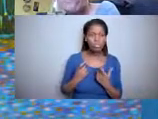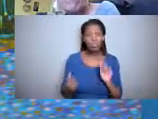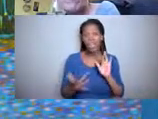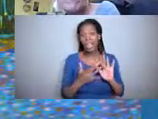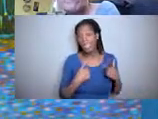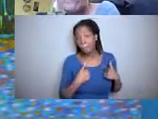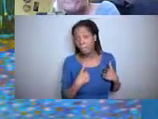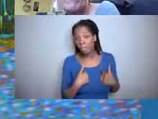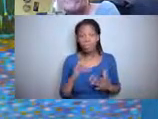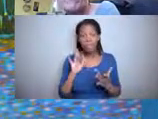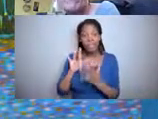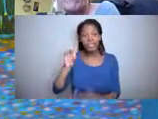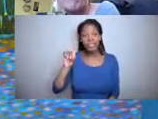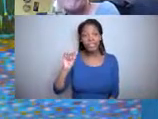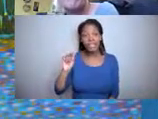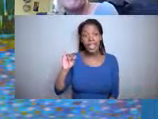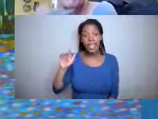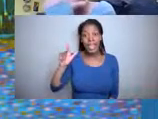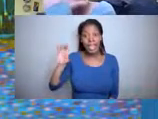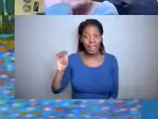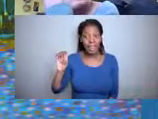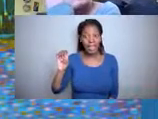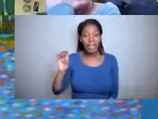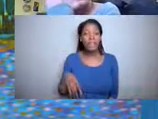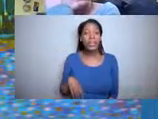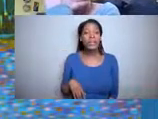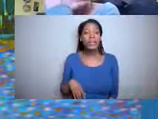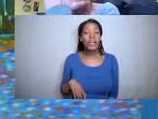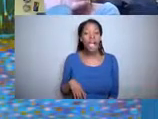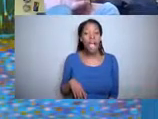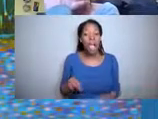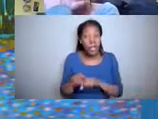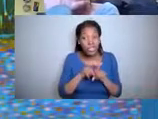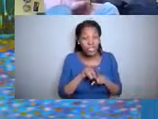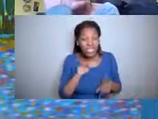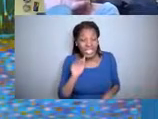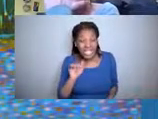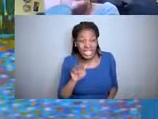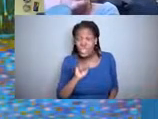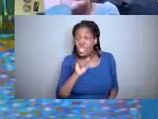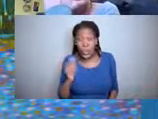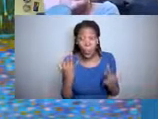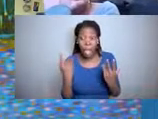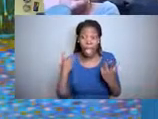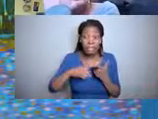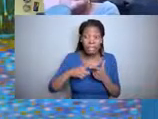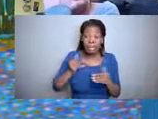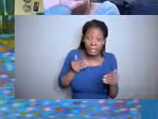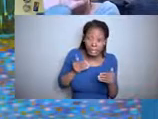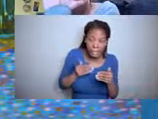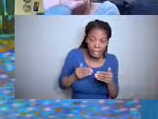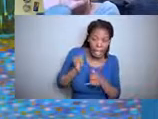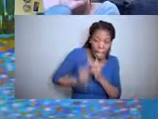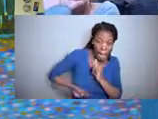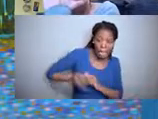would say to artists don't wait till the last minute to apply you don't want that pressure on yourself to try to get everything through and you know inevitably